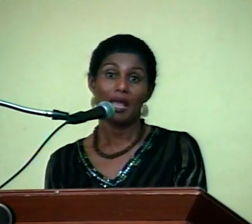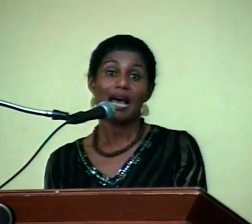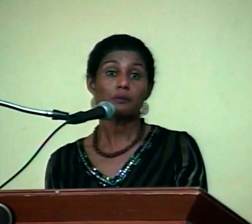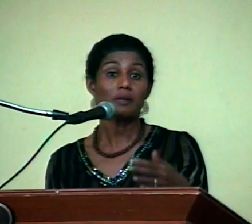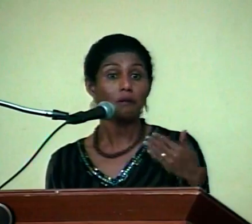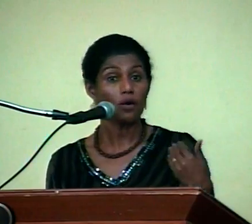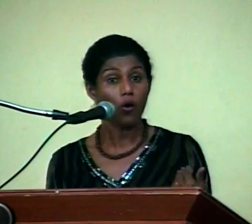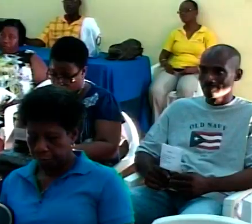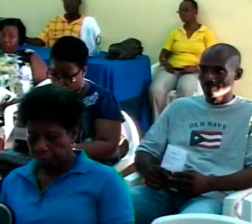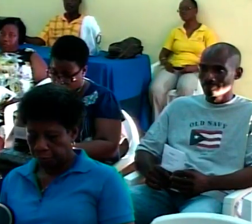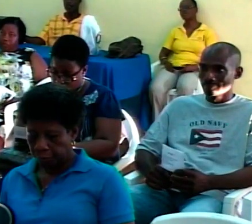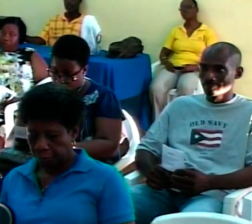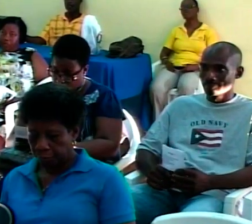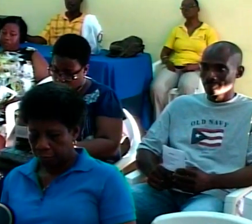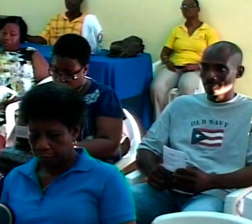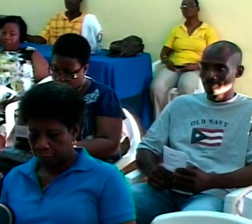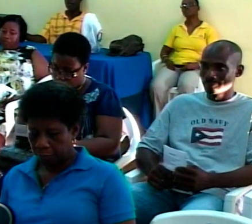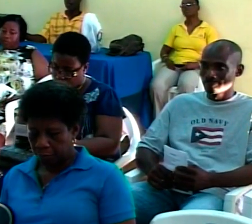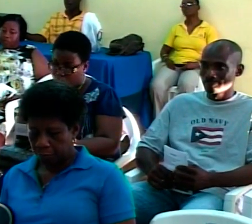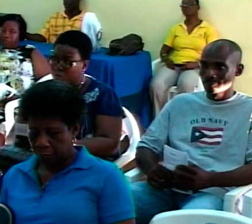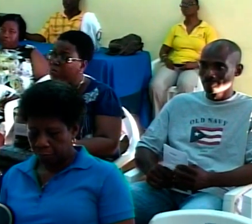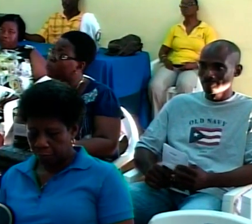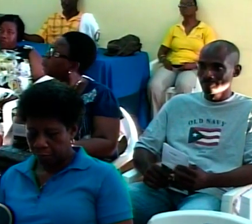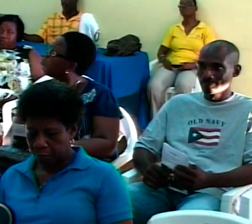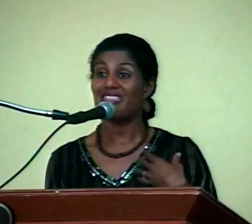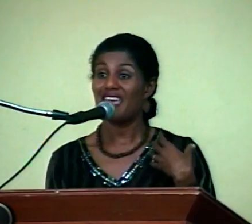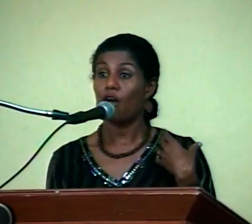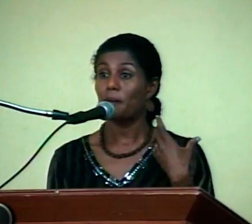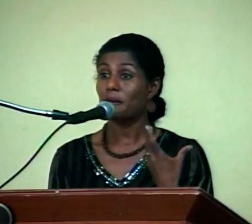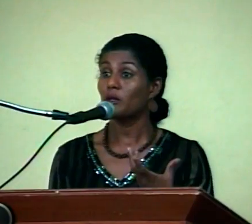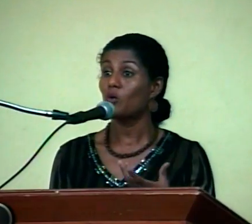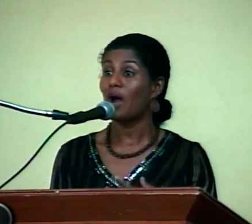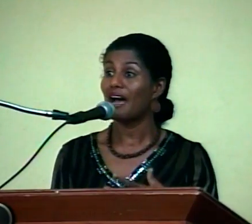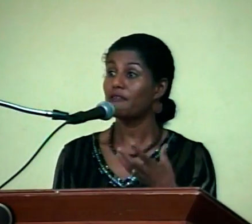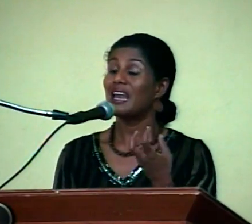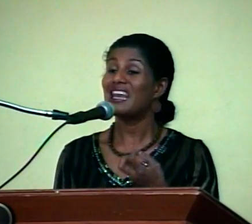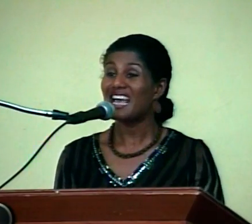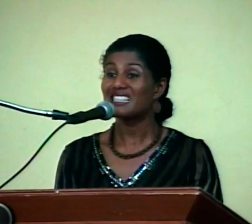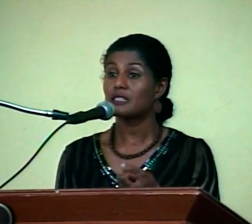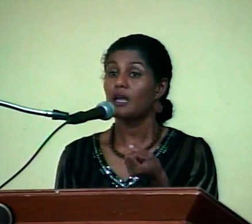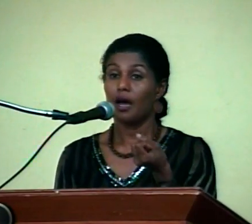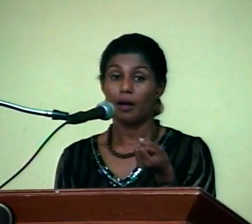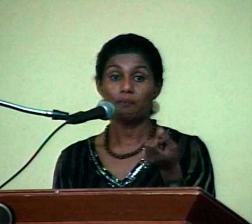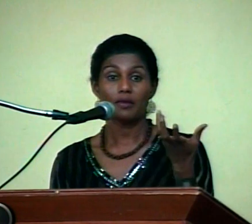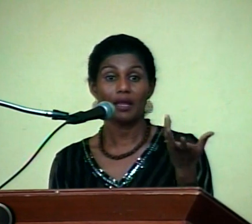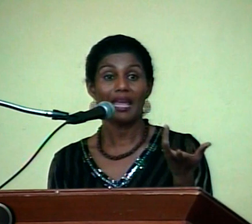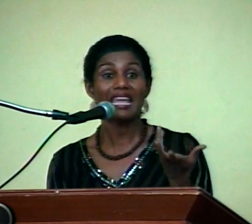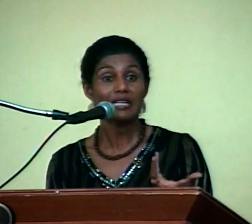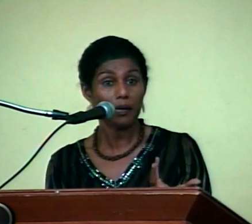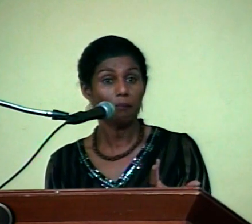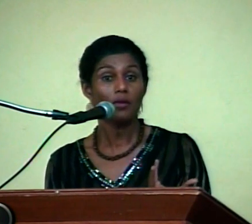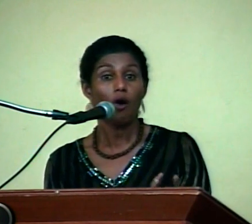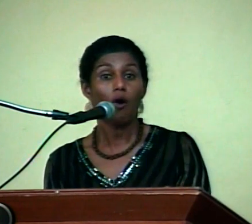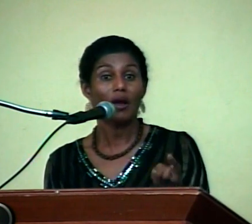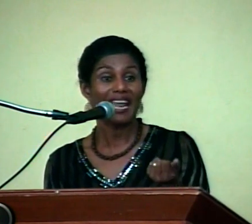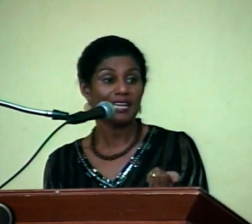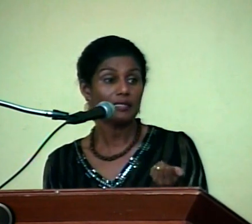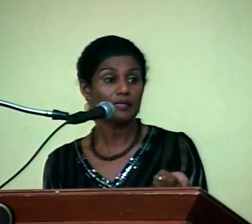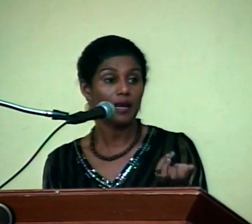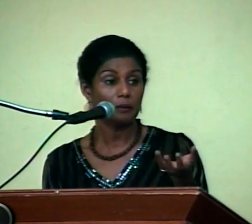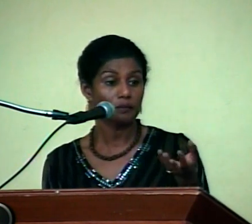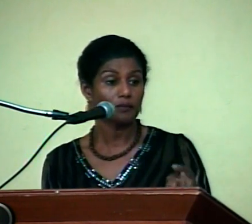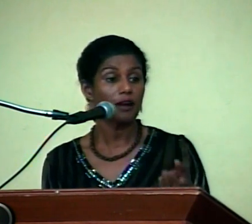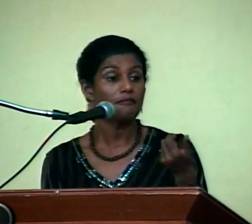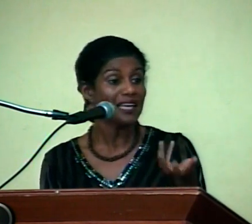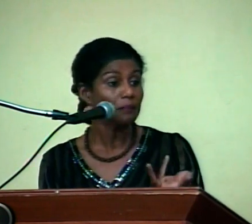entrepreneurship. As people are home, we want to see that or people who have less income or